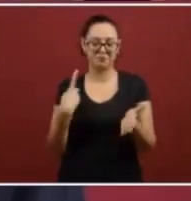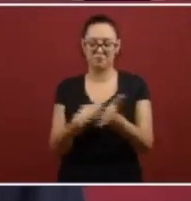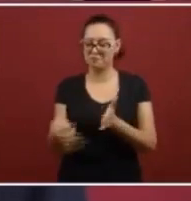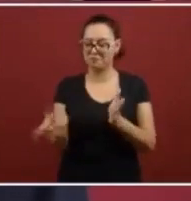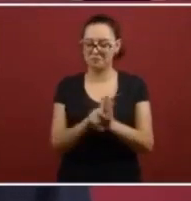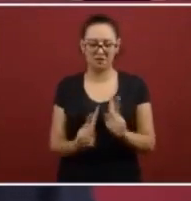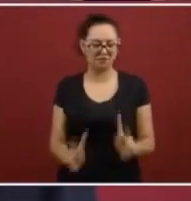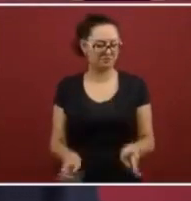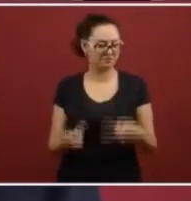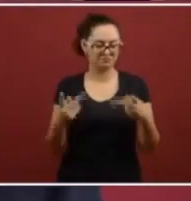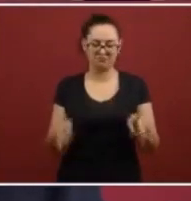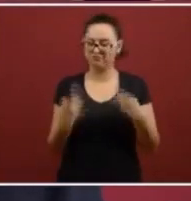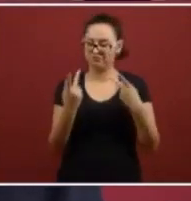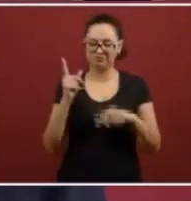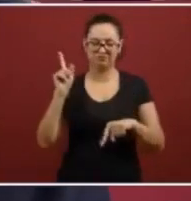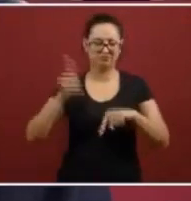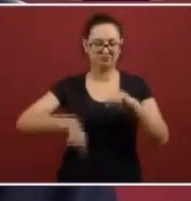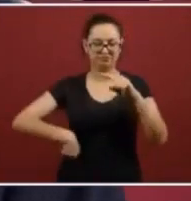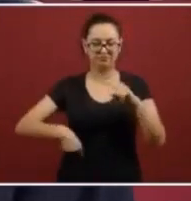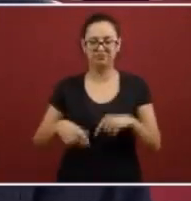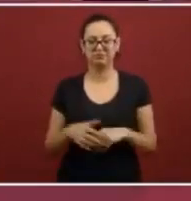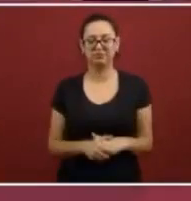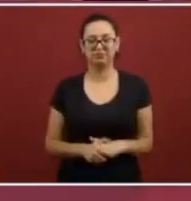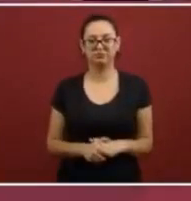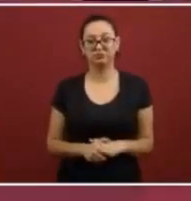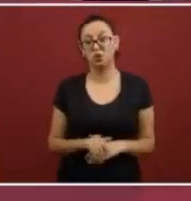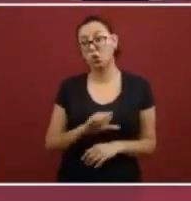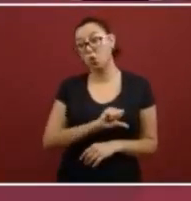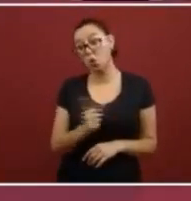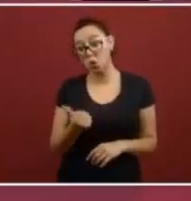plazas. There's no more sale of degrees. Or Lo otro,